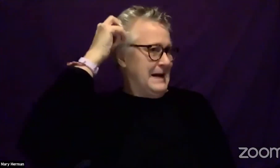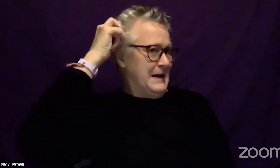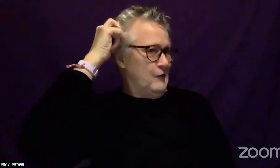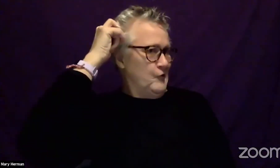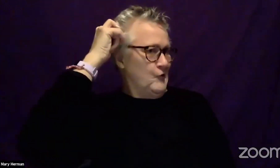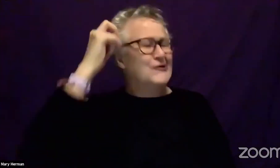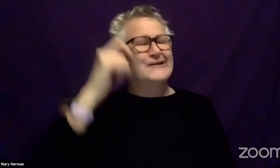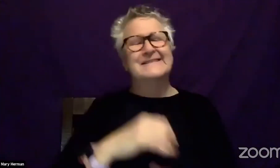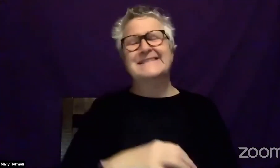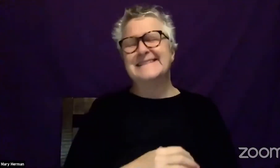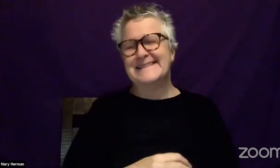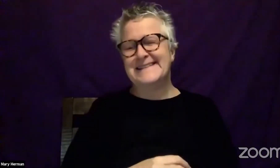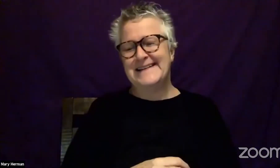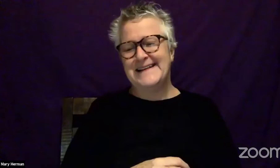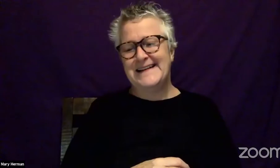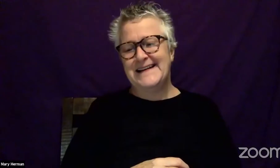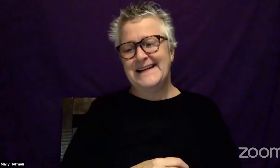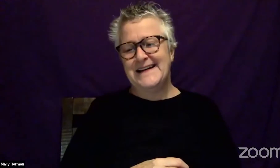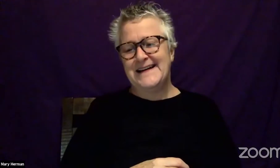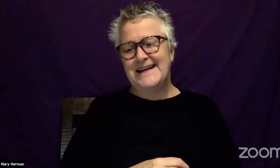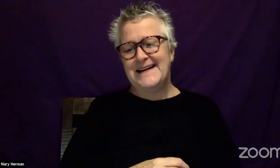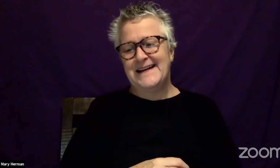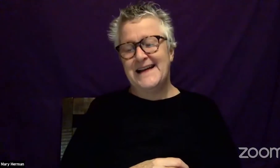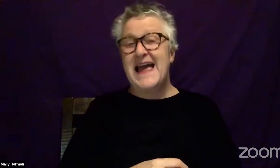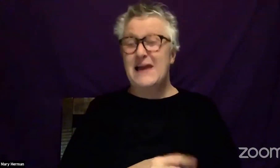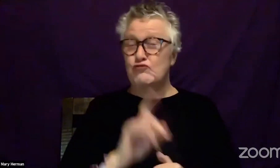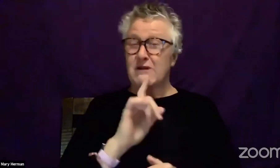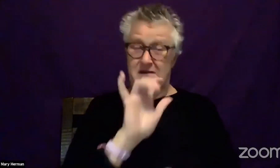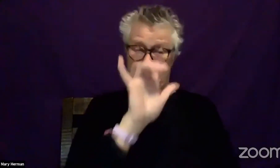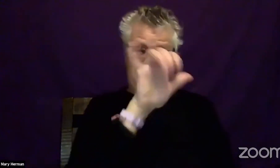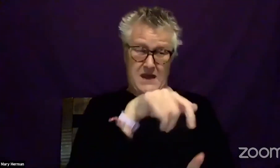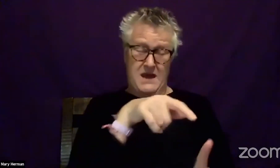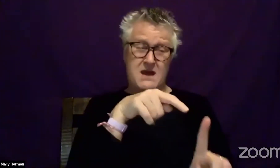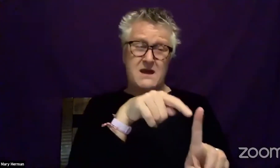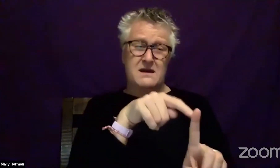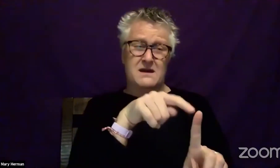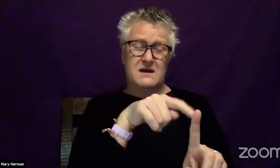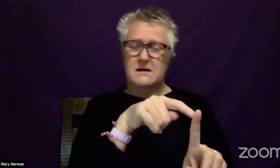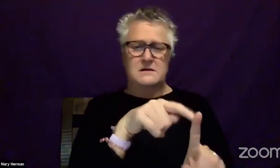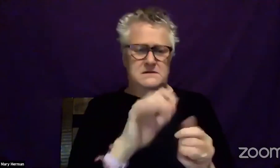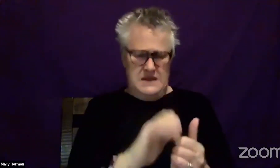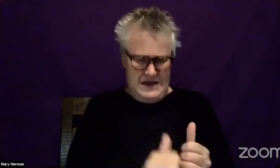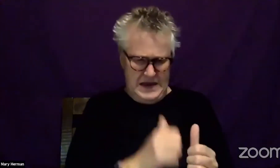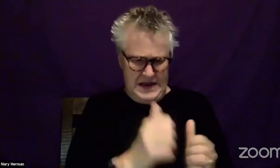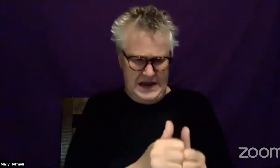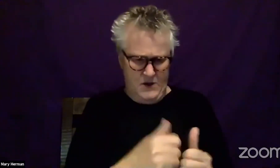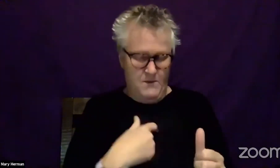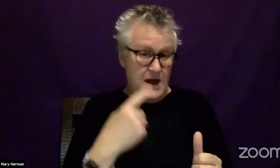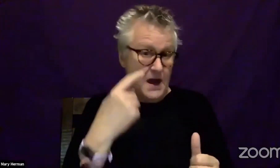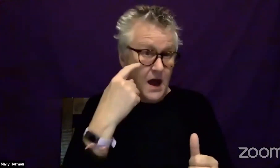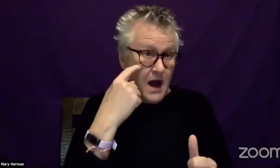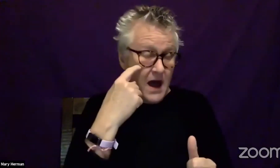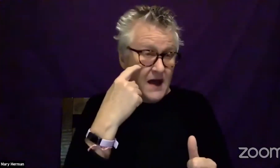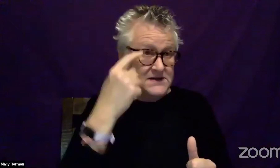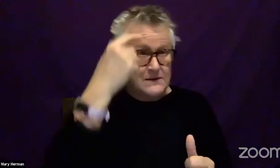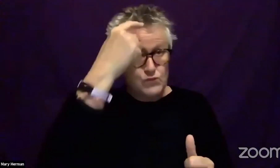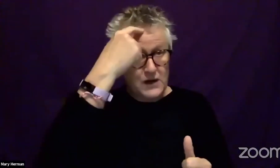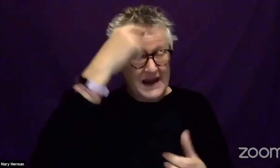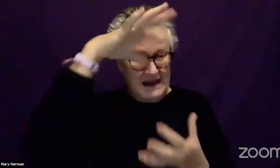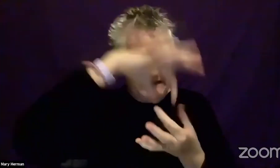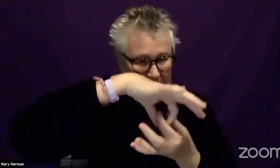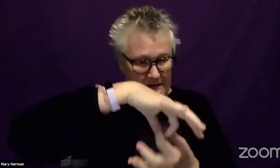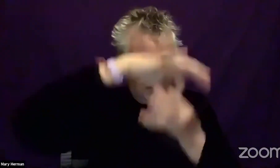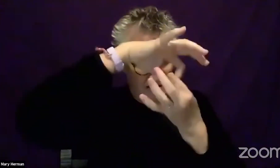It's mainly about the way that my eyes and my brain are linked, and that I'm very sensitive